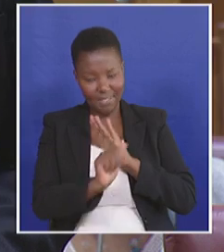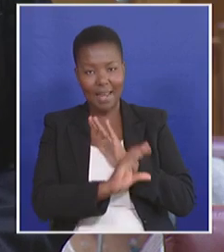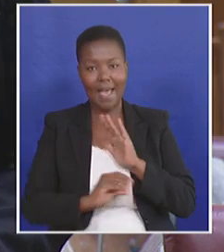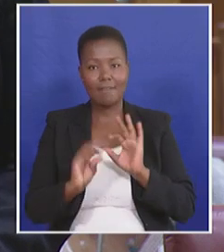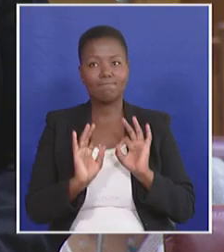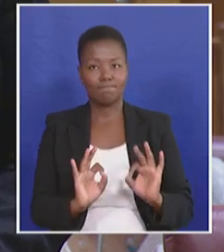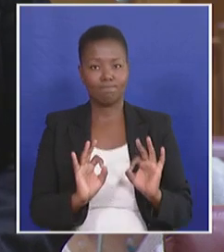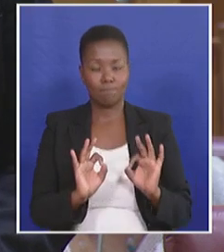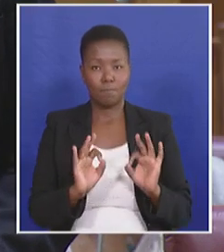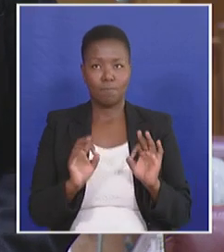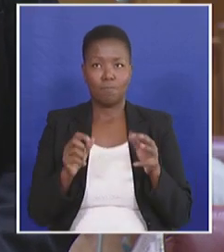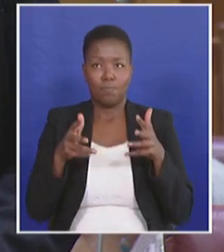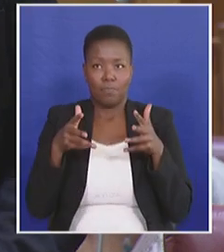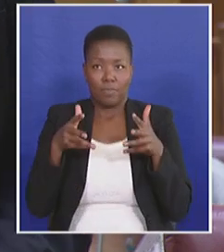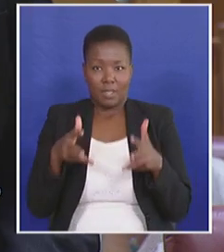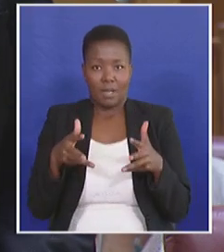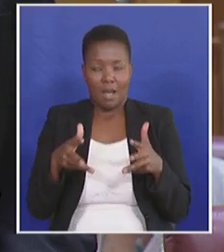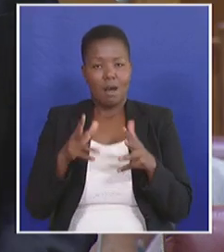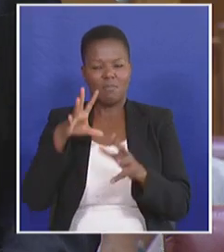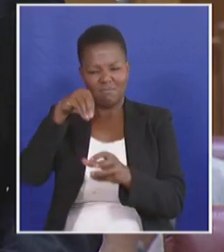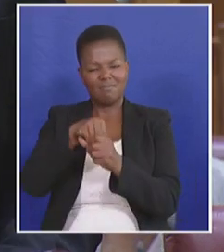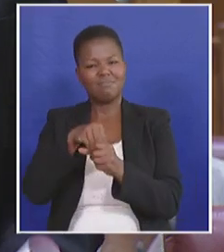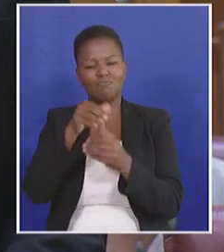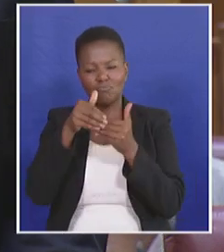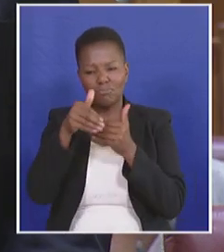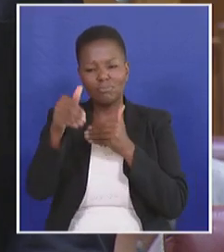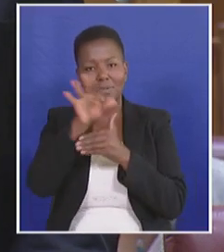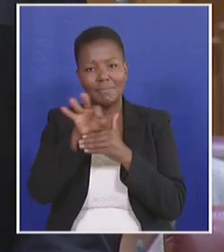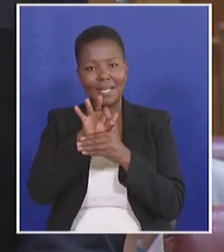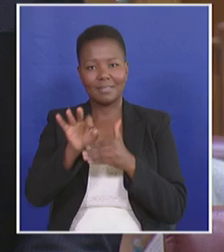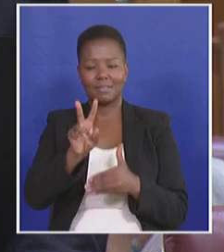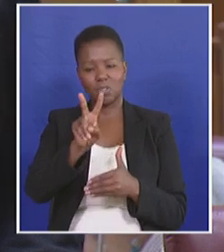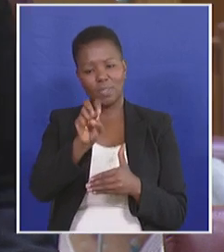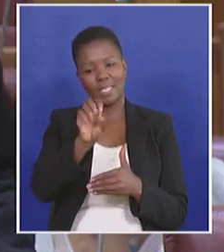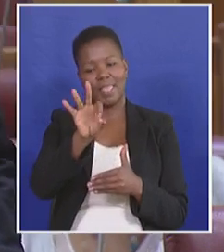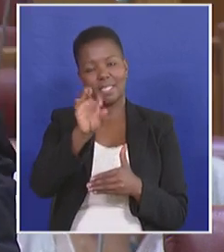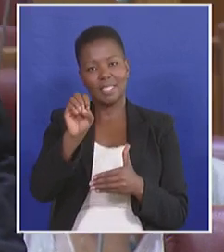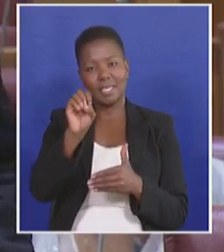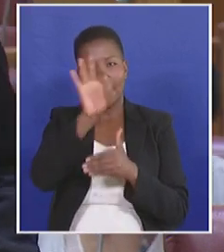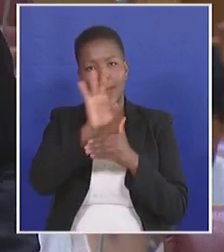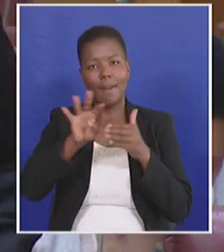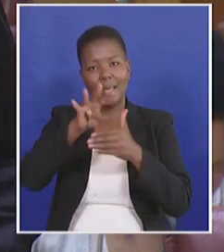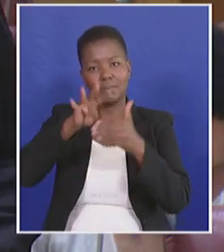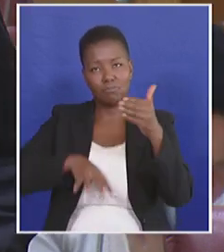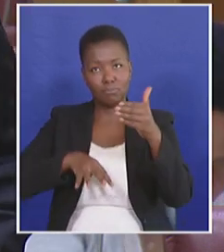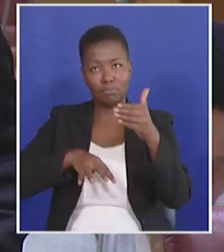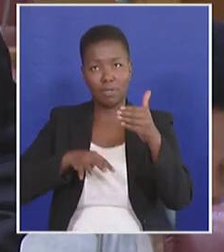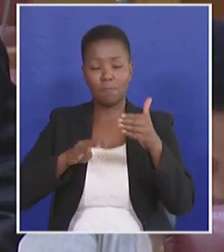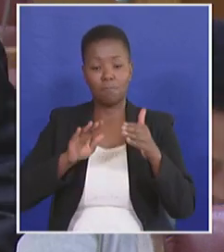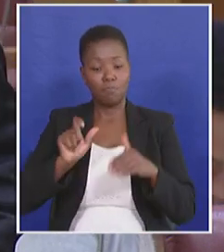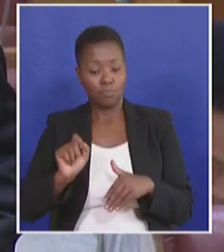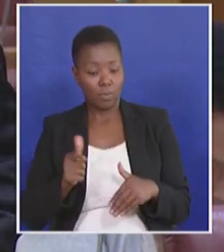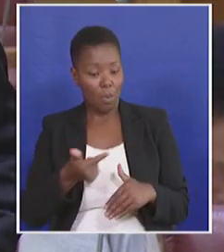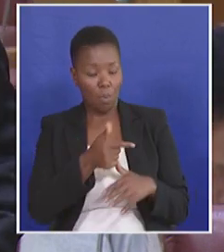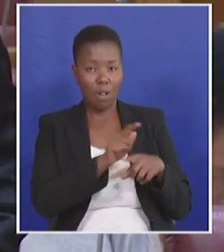mandate within the NDP Vision 2030 framework. All trained members, irrespective